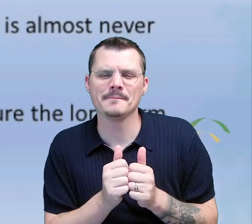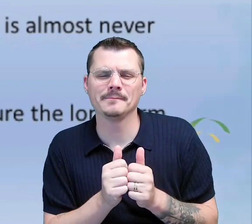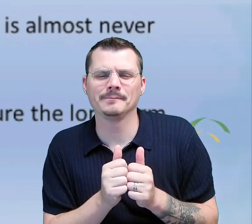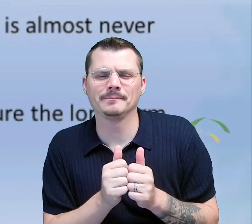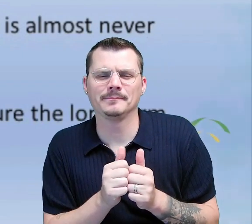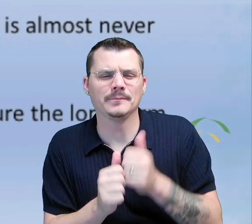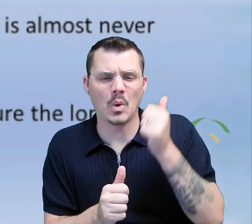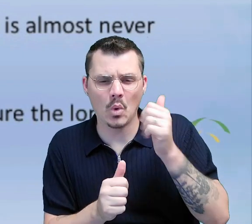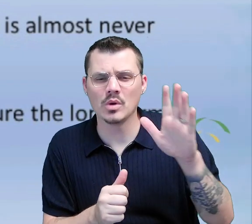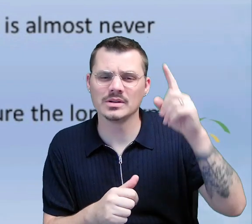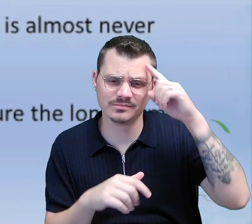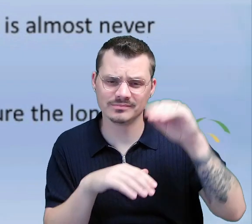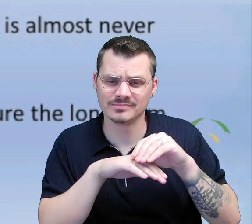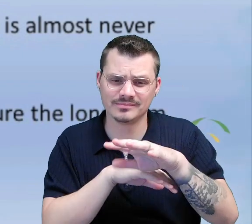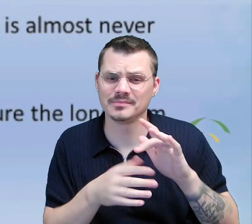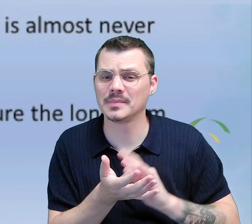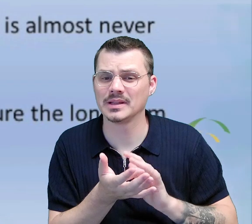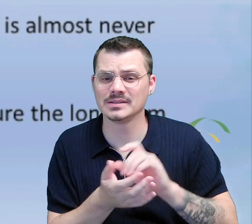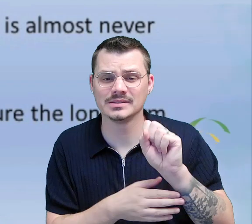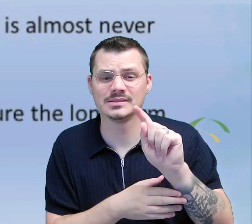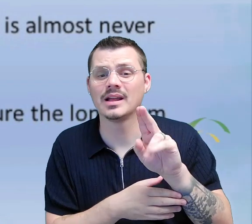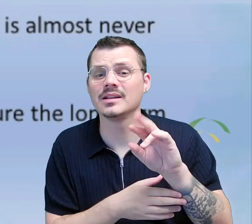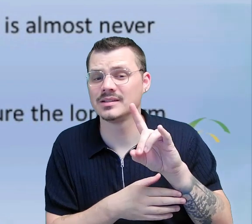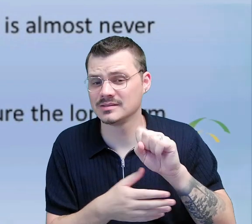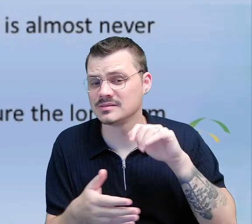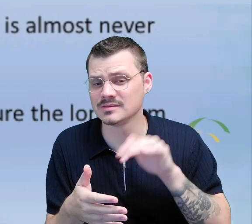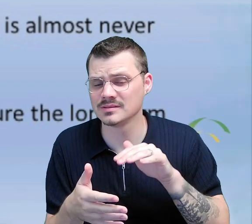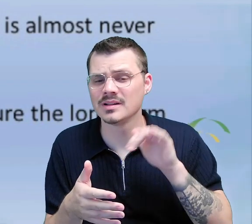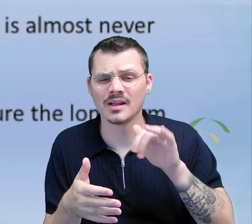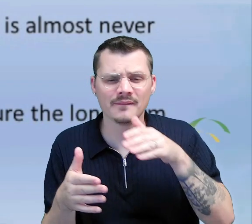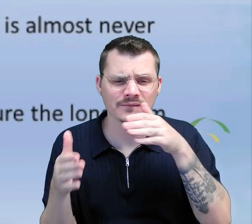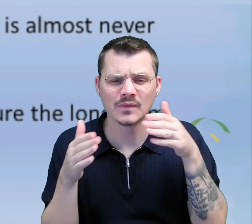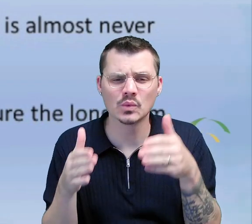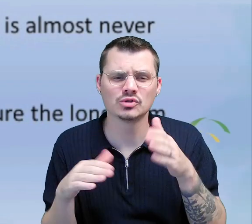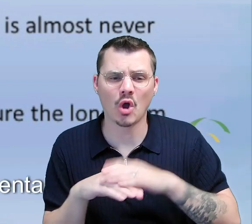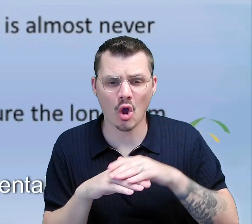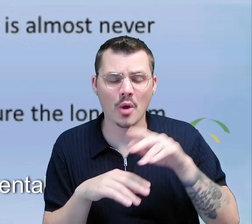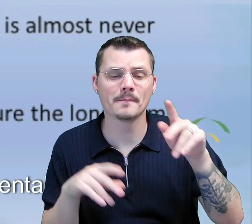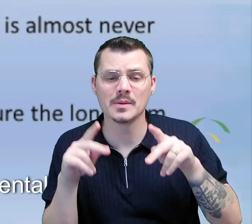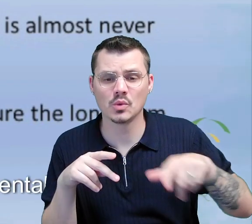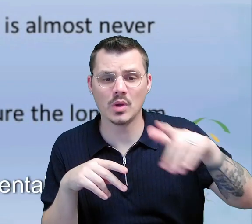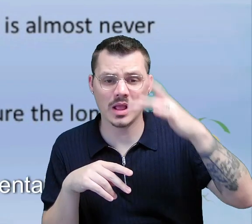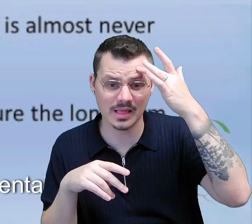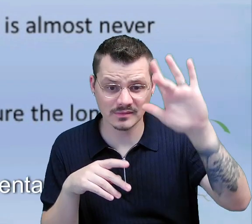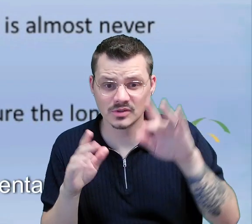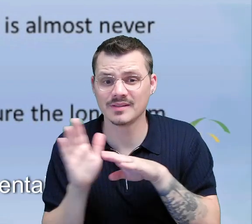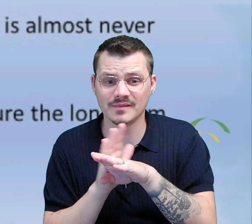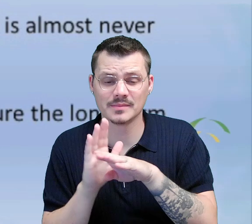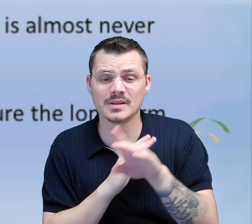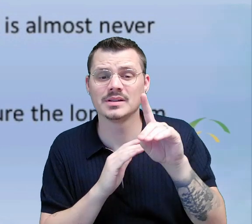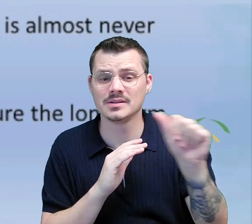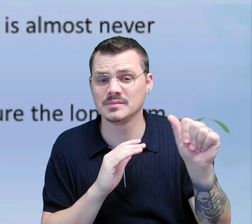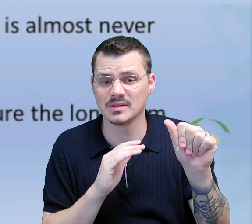Most of the psychotropic medicine studies that focus on people with intellectual and